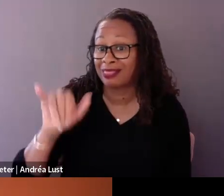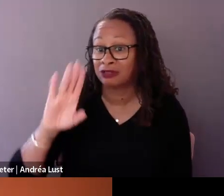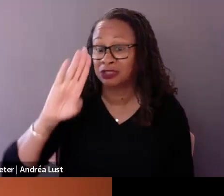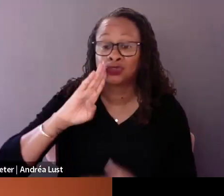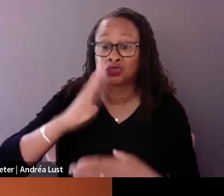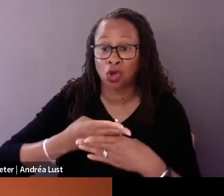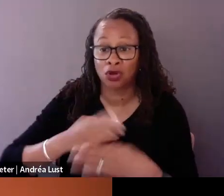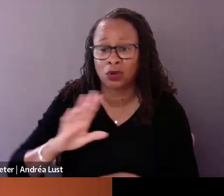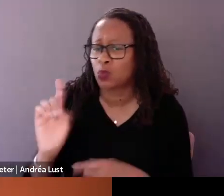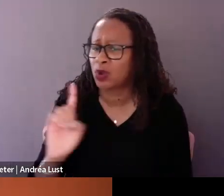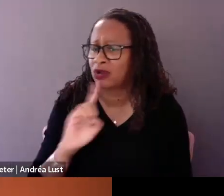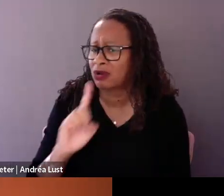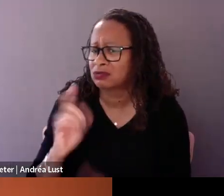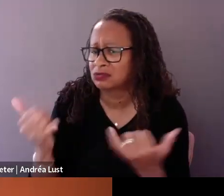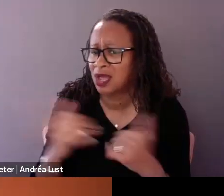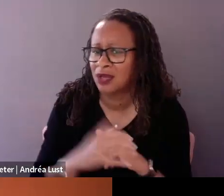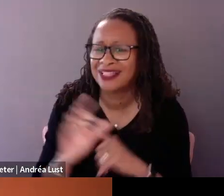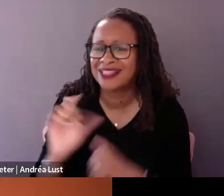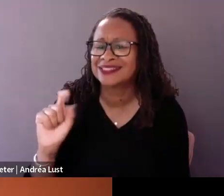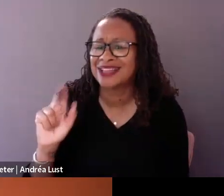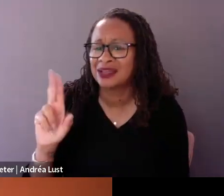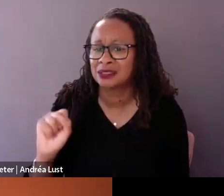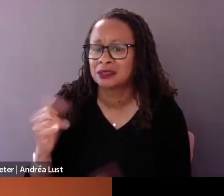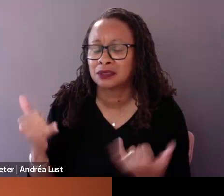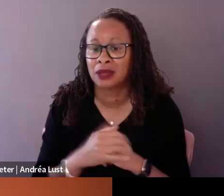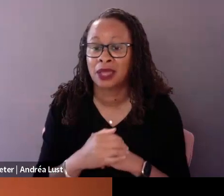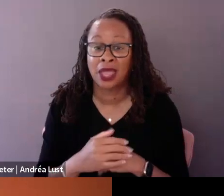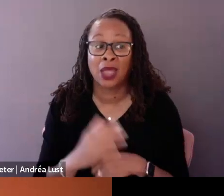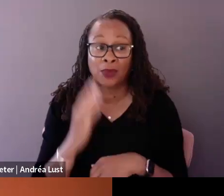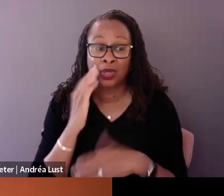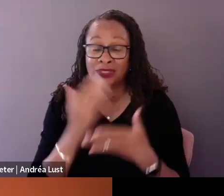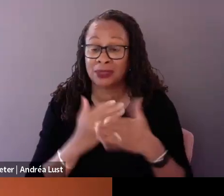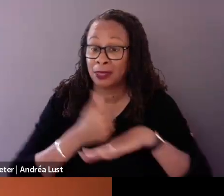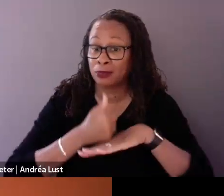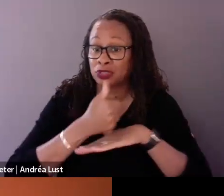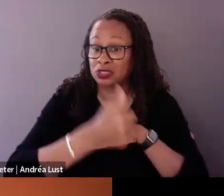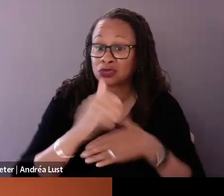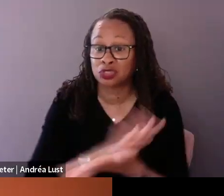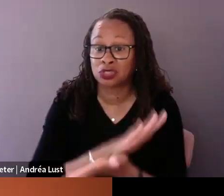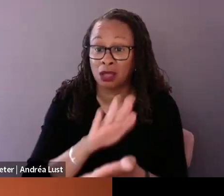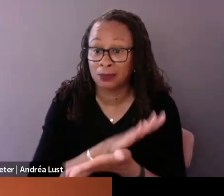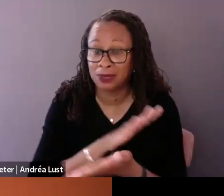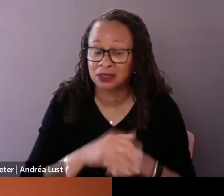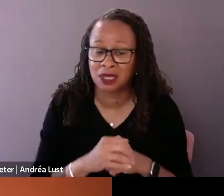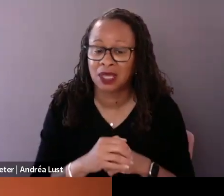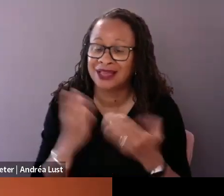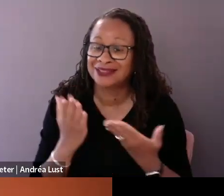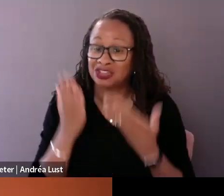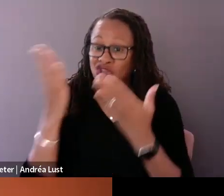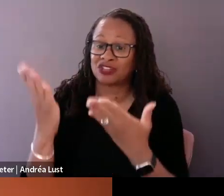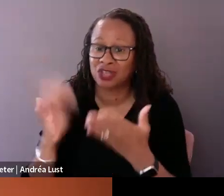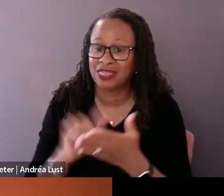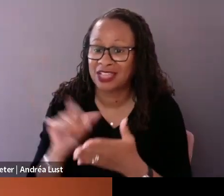We hear that, at least in some of the prosecutorial documents, you know, there's a suggestion